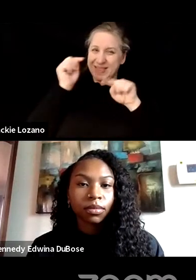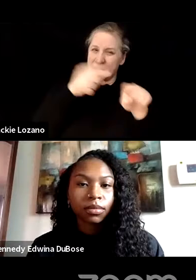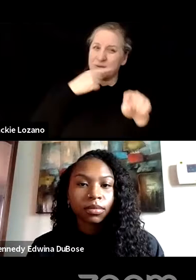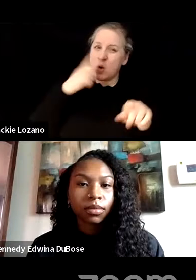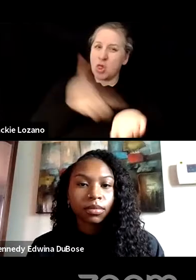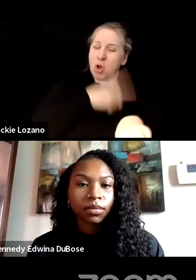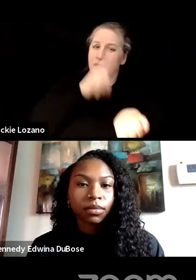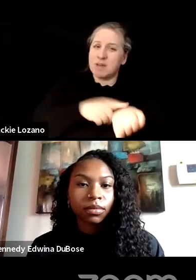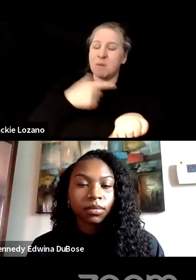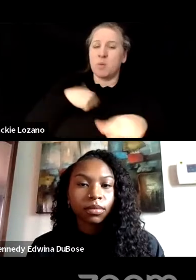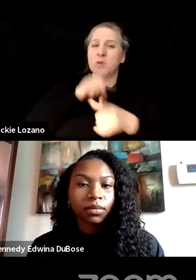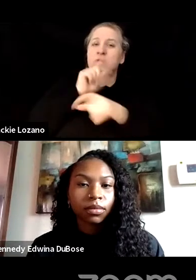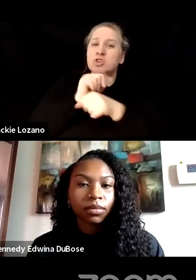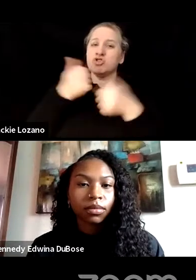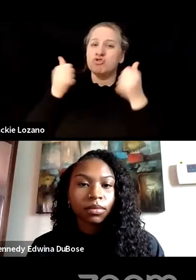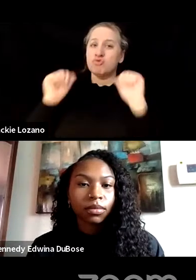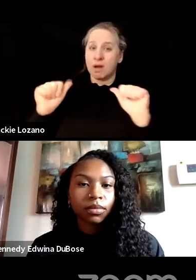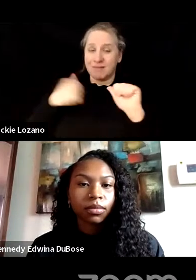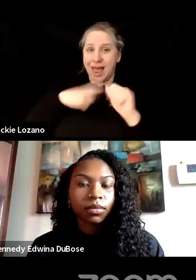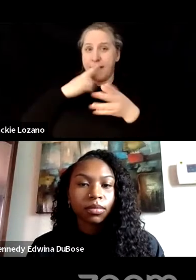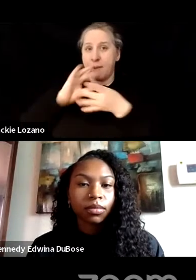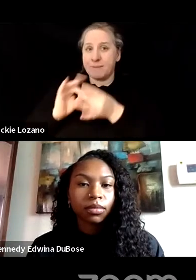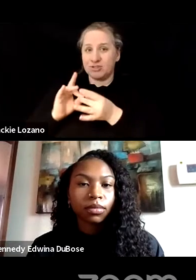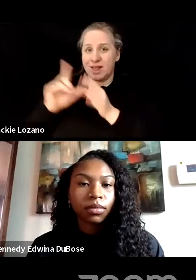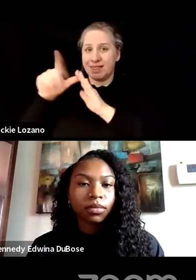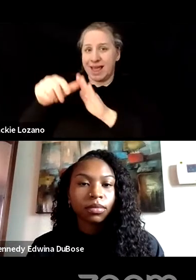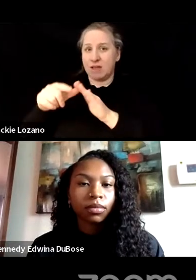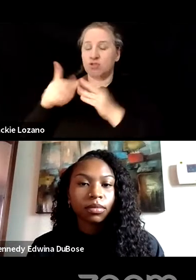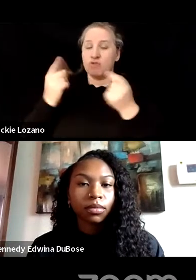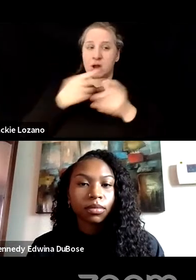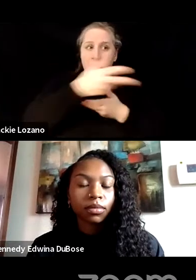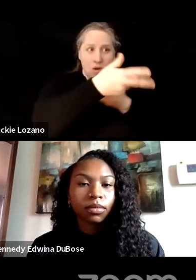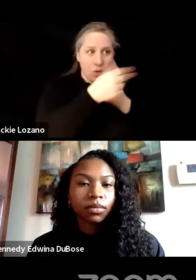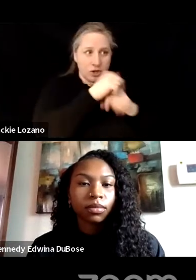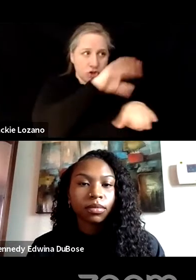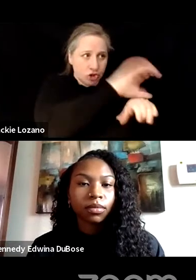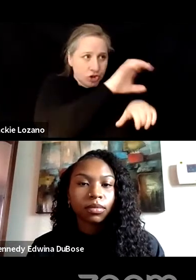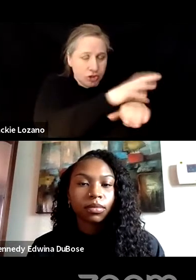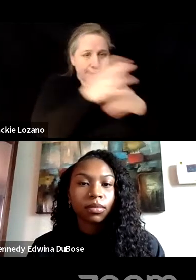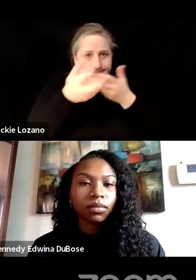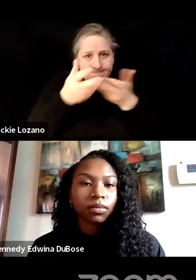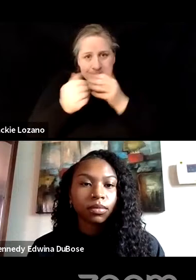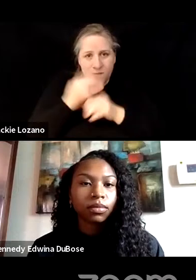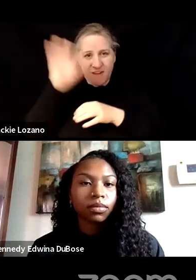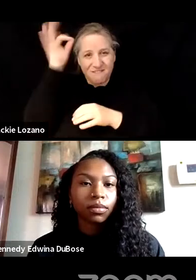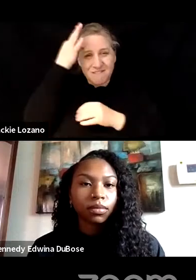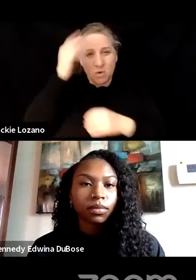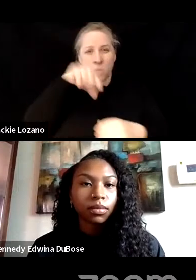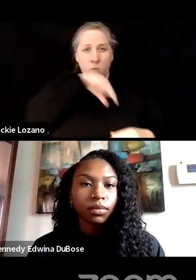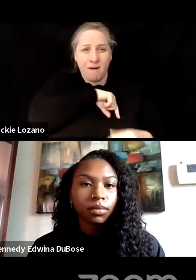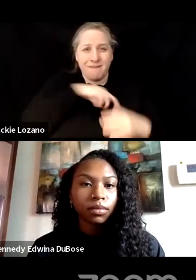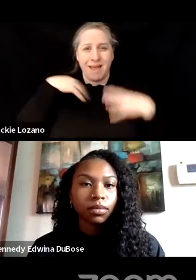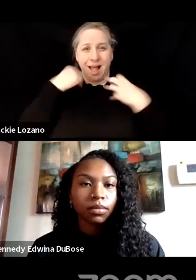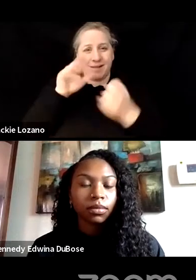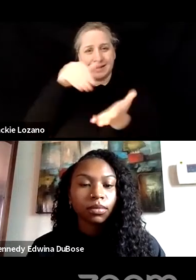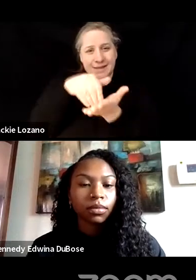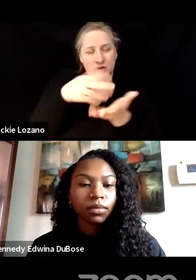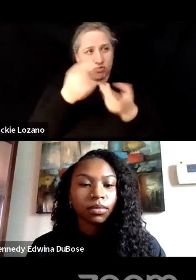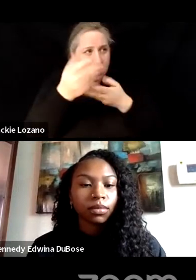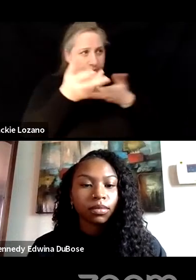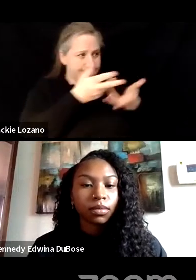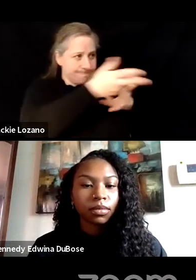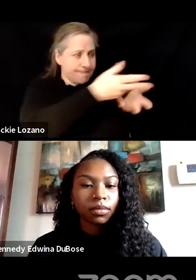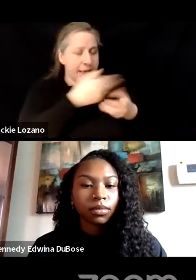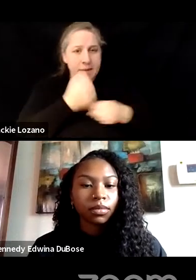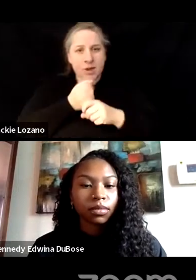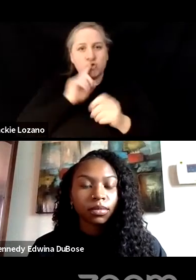really trying to, you know, and I'll mention it later, work with churches, work with federally qualified health centers to make sure that people are getting